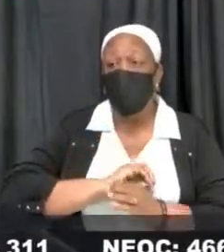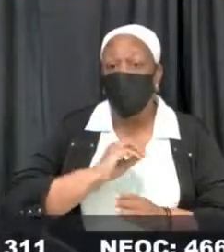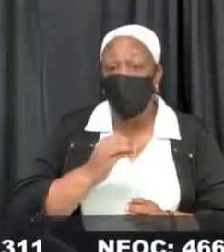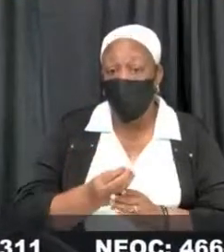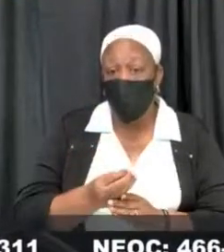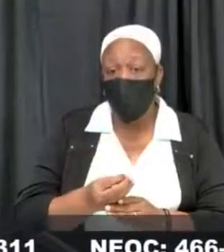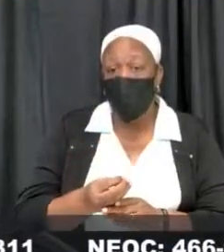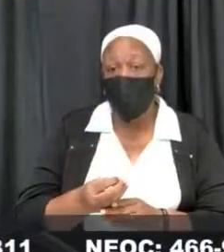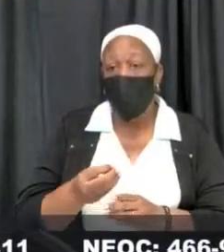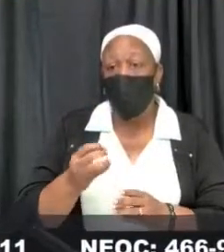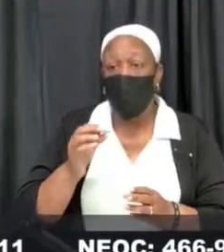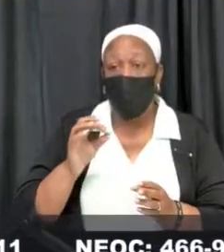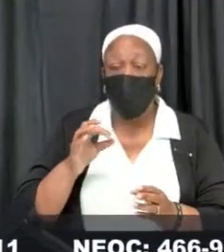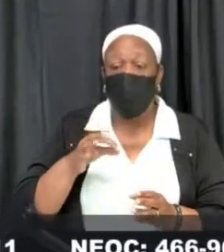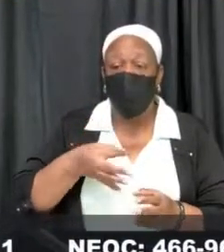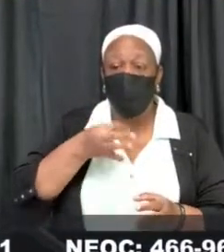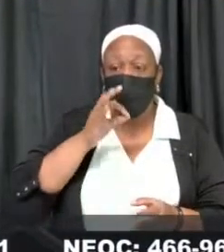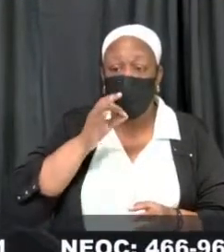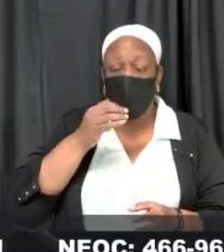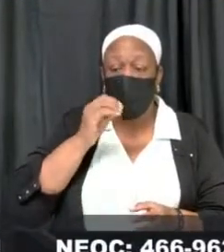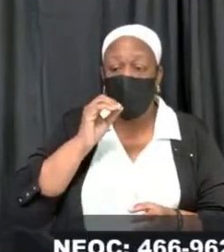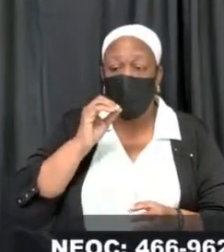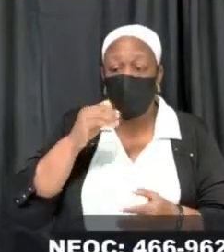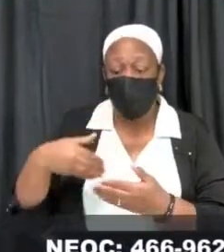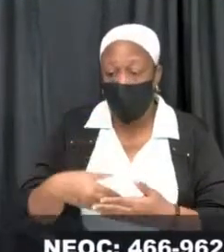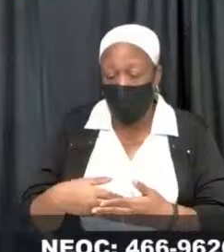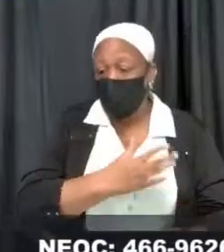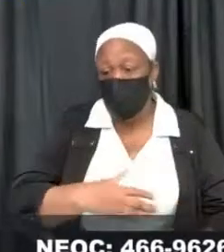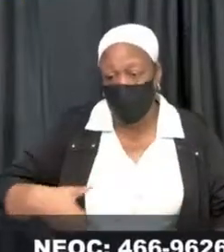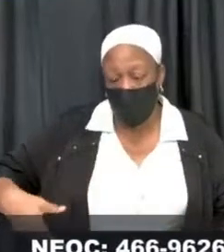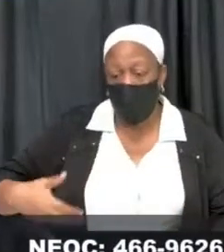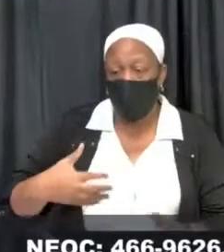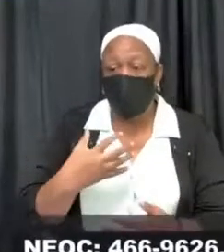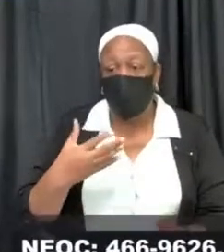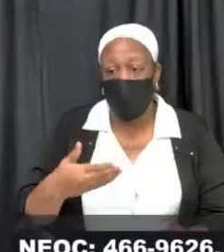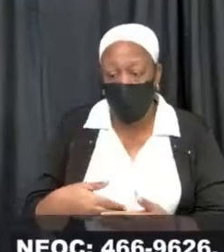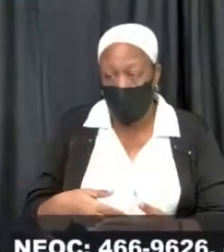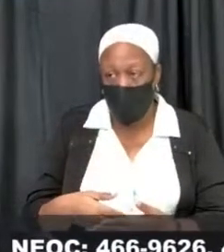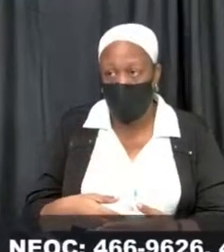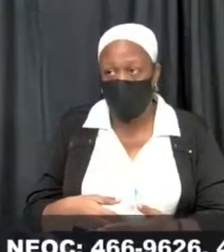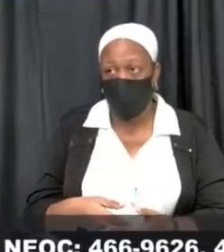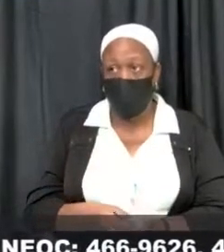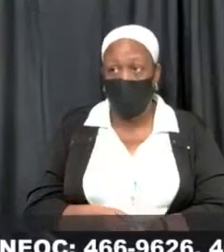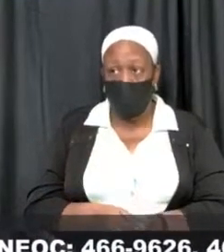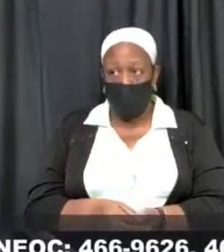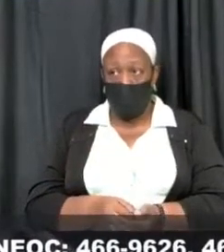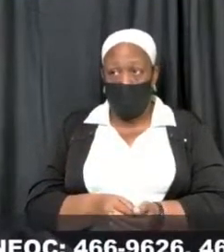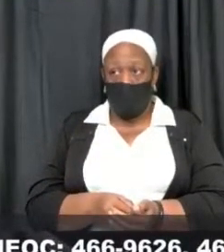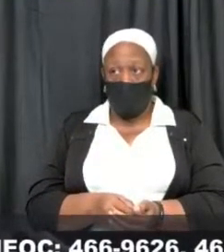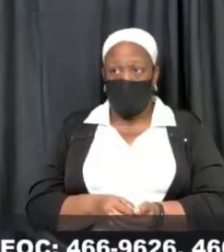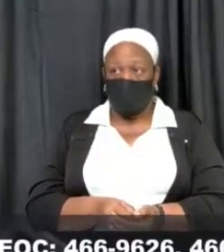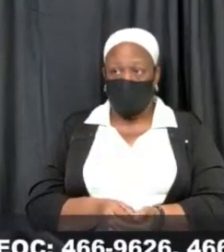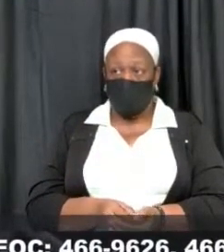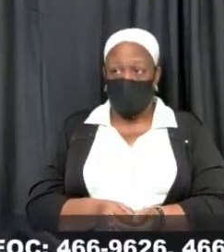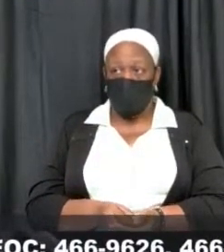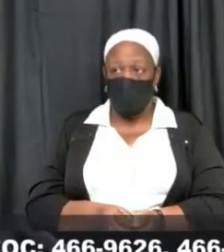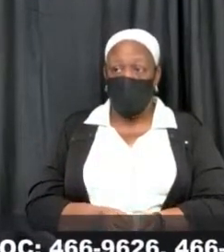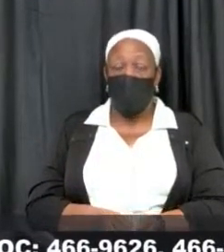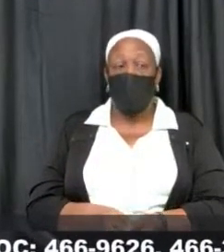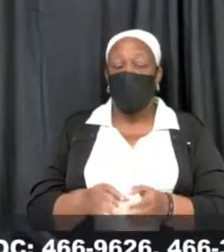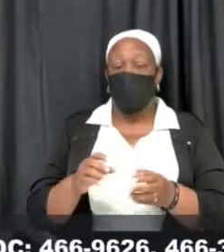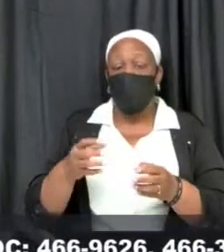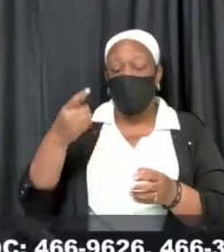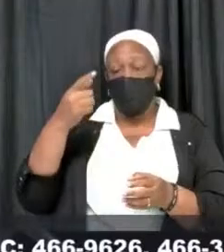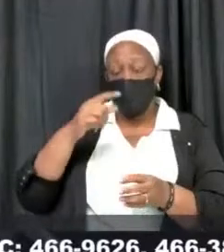can take the vaccine. However, because sufficient studies were not done in the pregnant and the